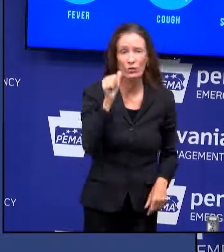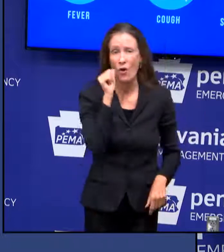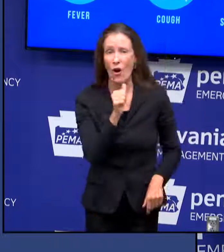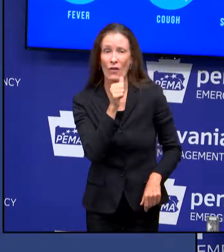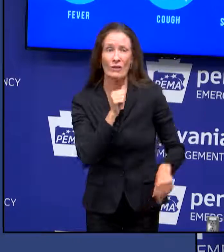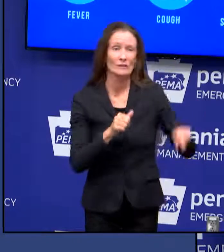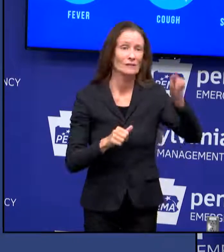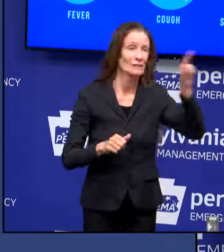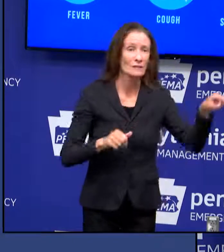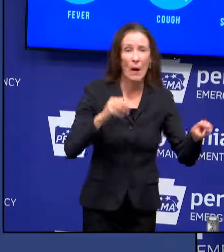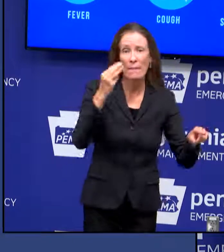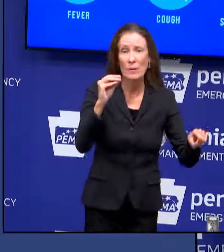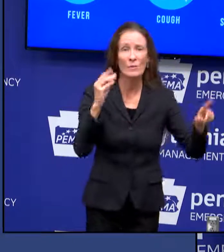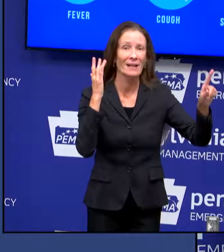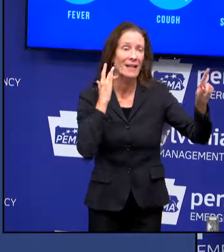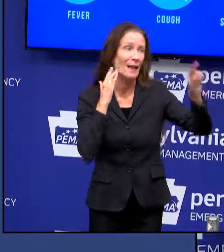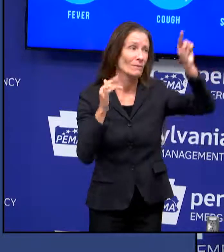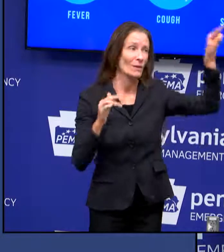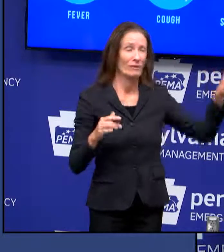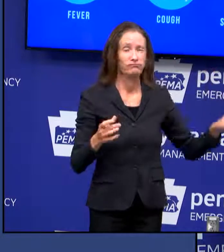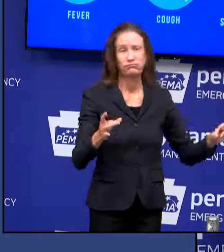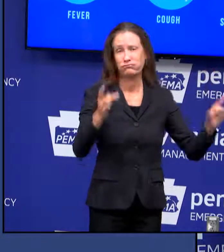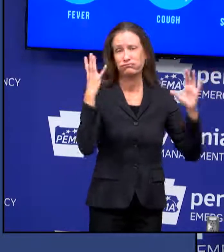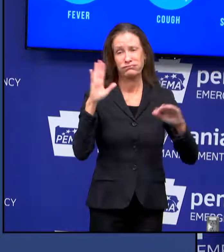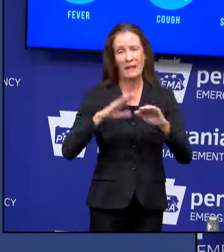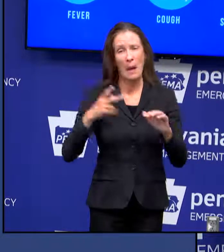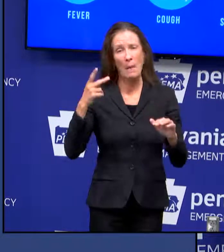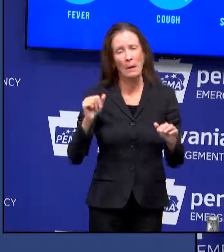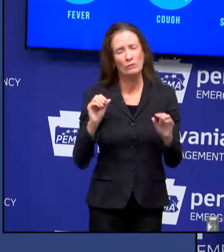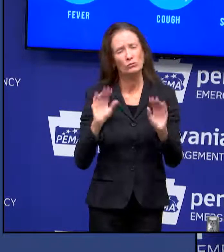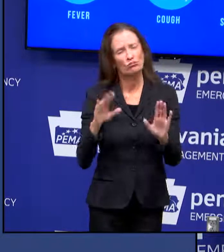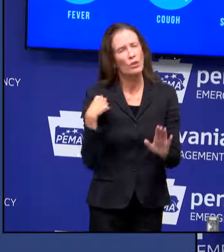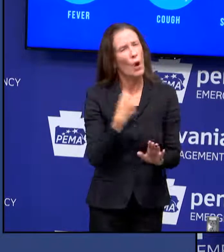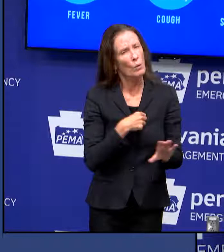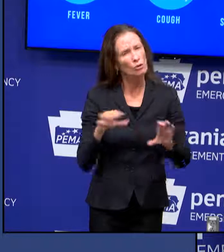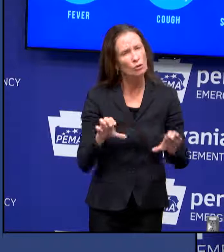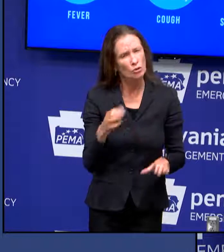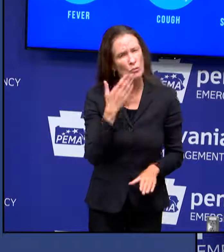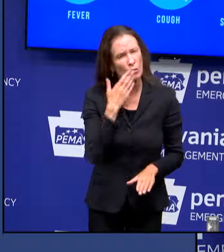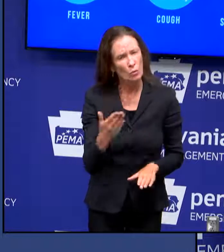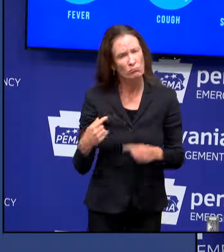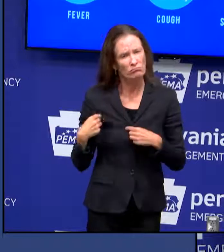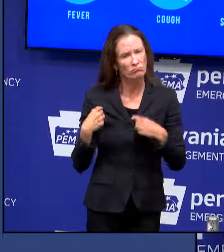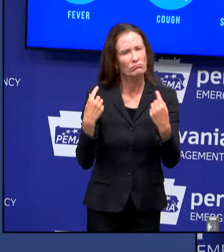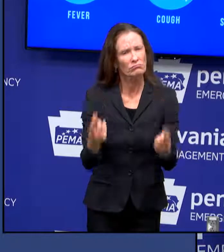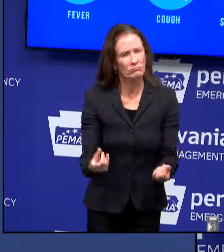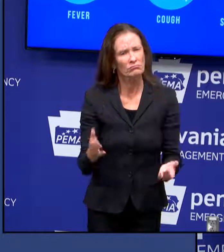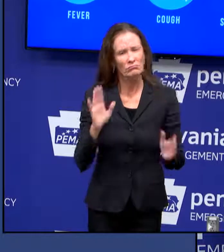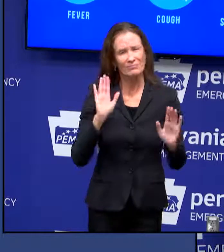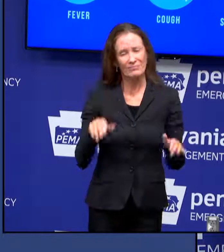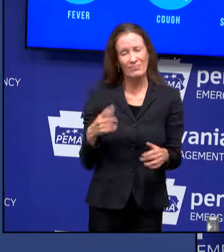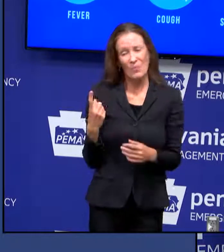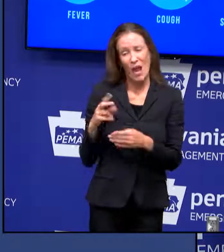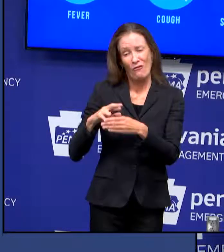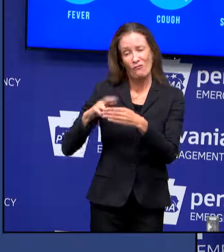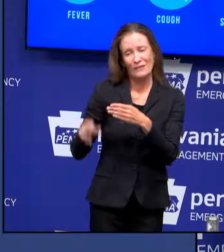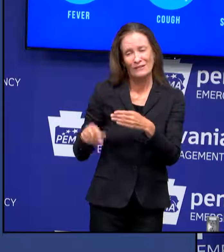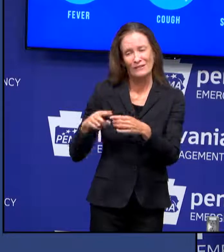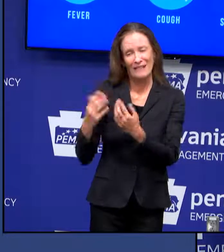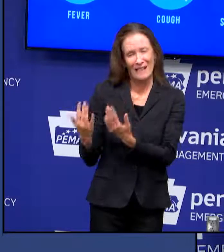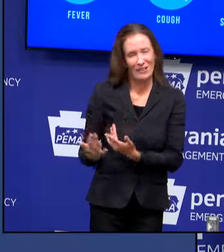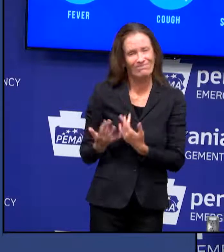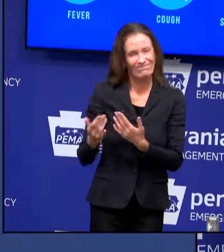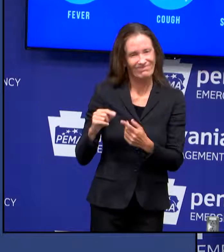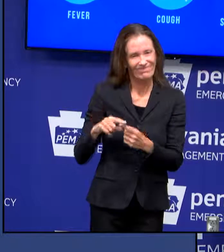course, California. And so it's hard to get on that list to get the results back and to get those reagents.